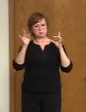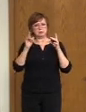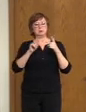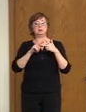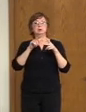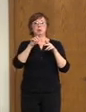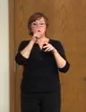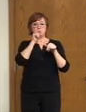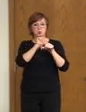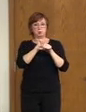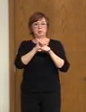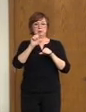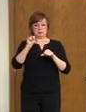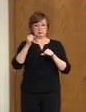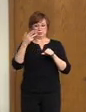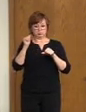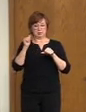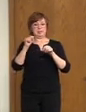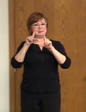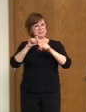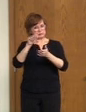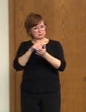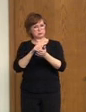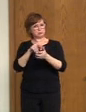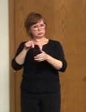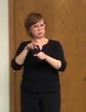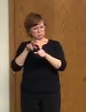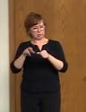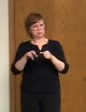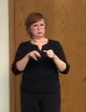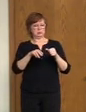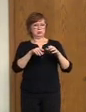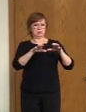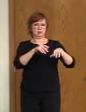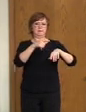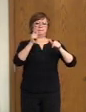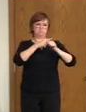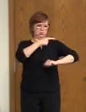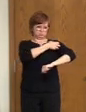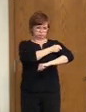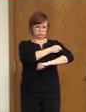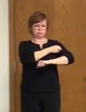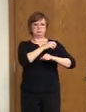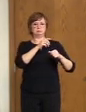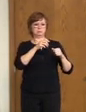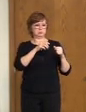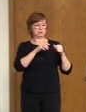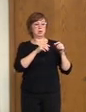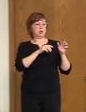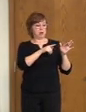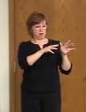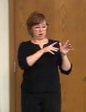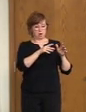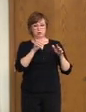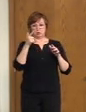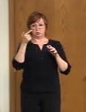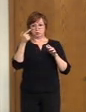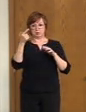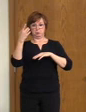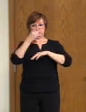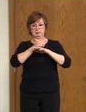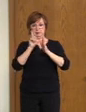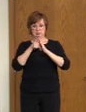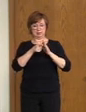testing and assessment centers in Regina. Pilot recipients will receive their second dose 21 days following the administration of that first